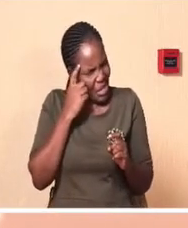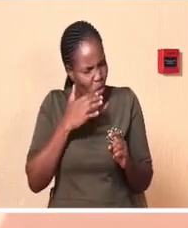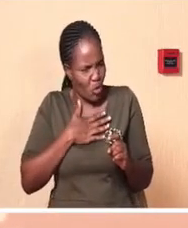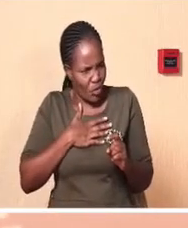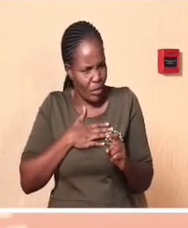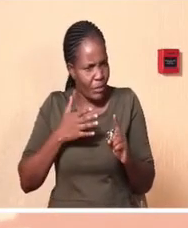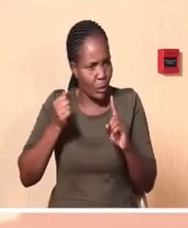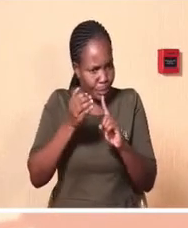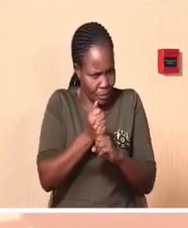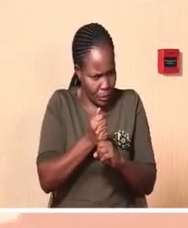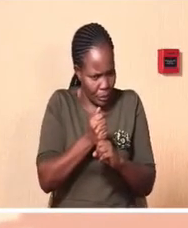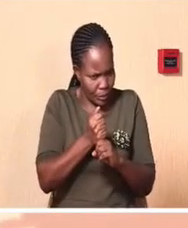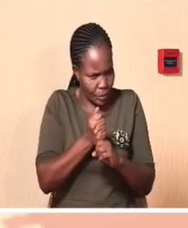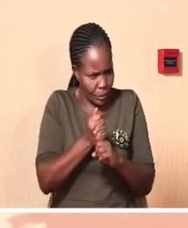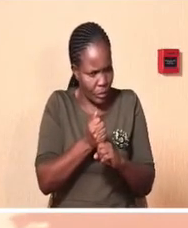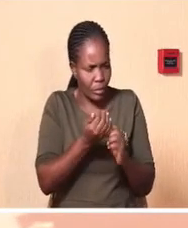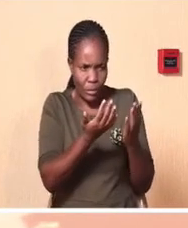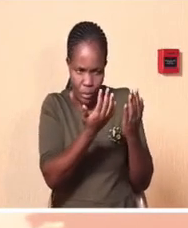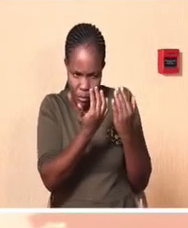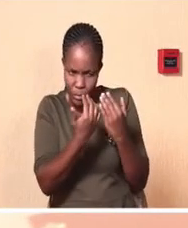trace. You know, because